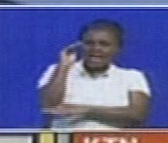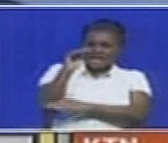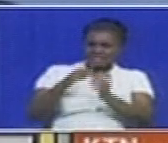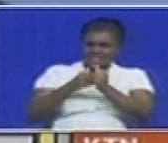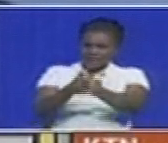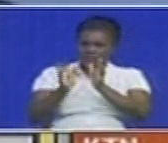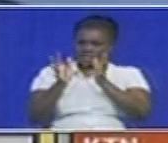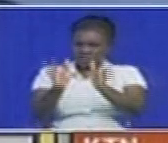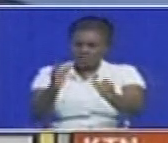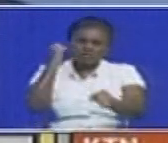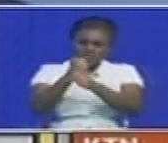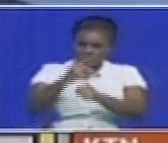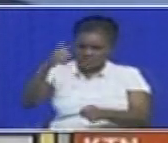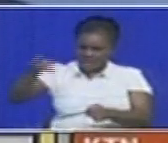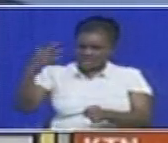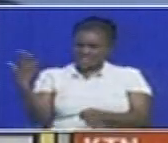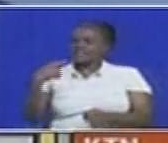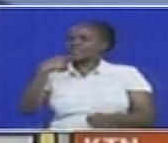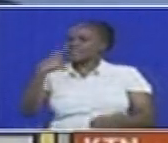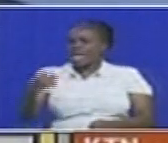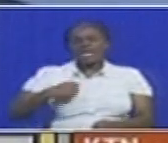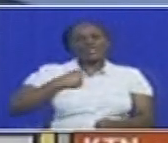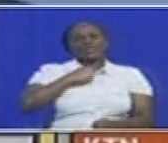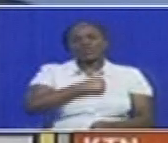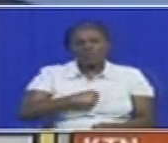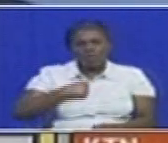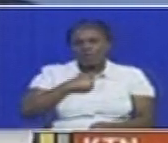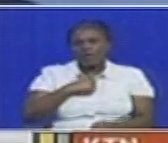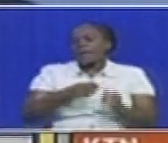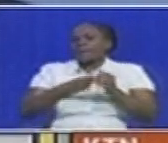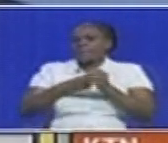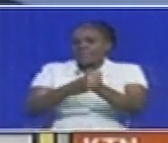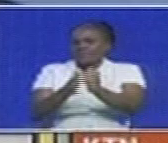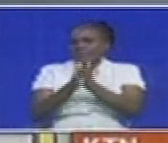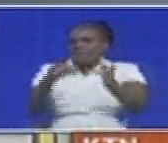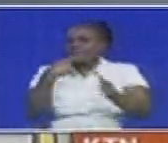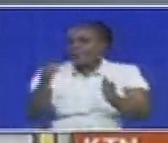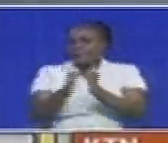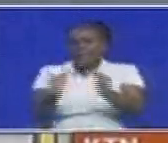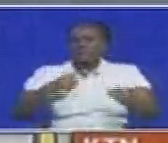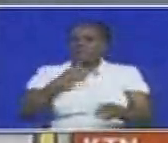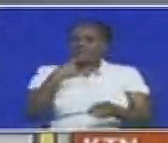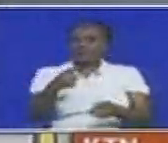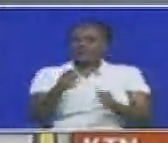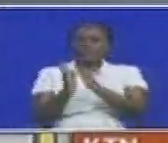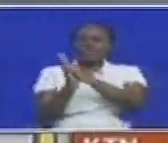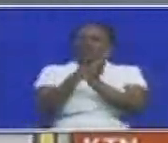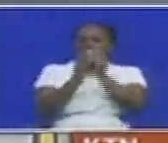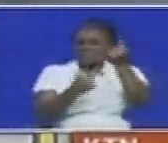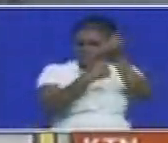Duale to do the right thing, to apologize. And I'm not going to ask you, Mr. Duale, to apologize in public. Makala hayo